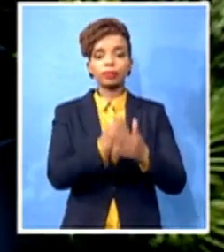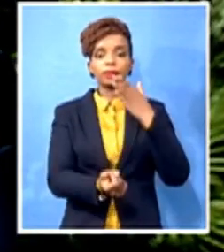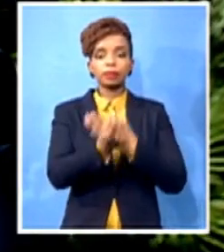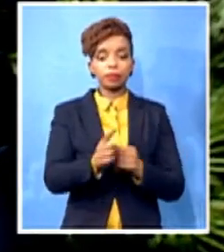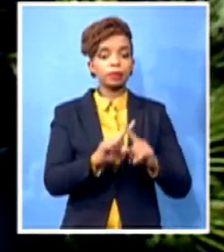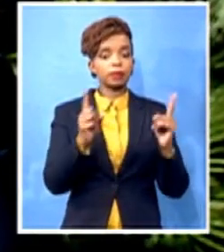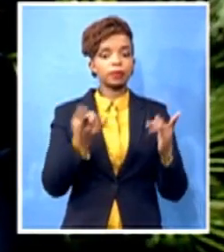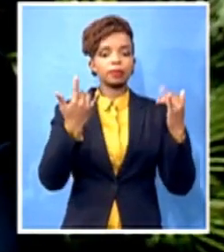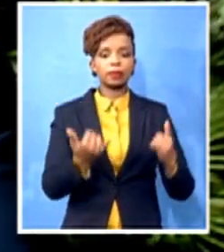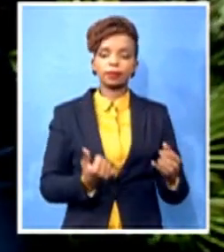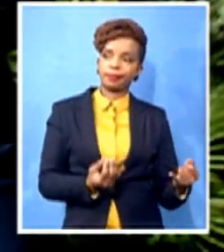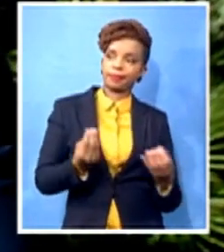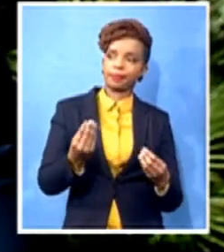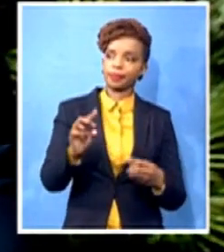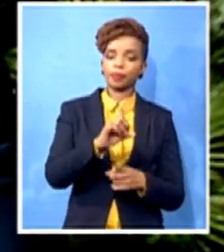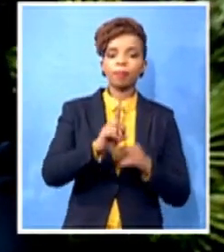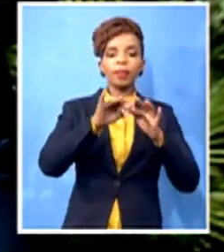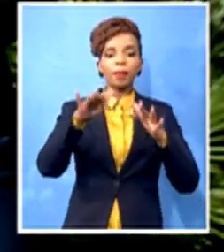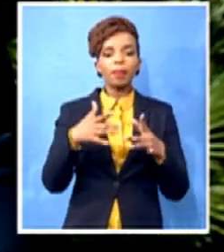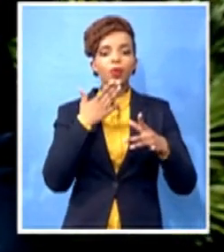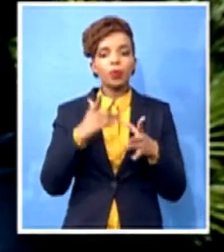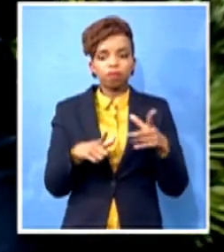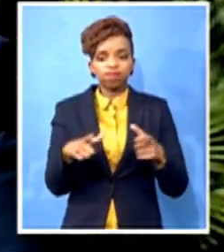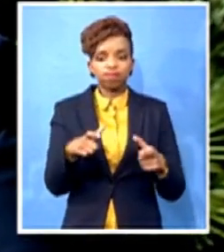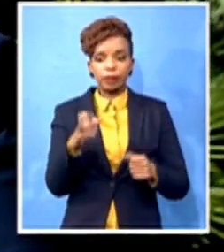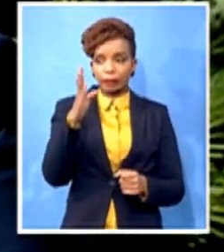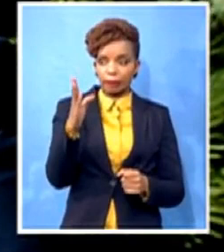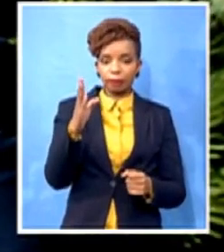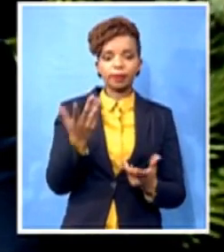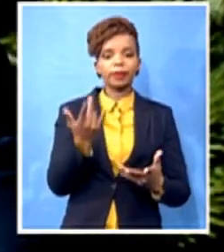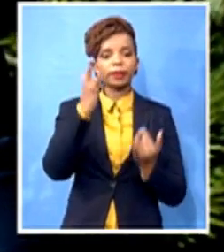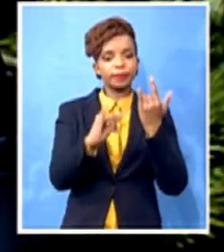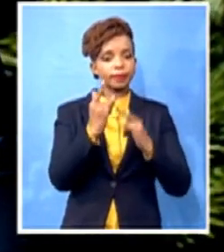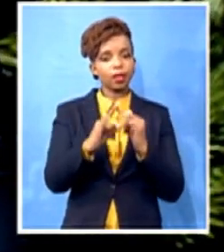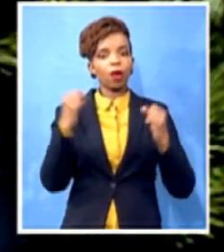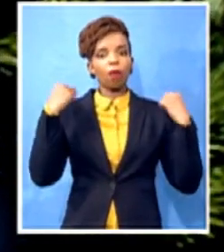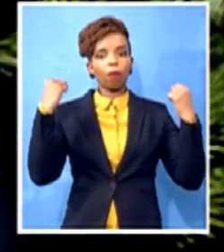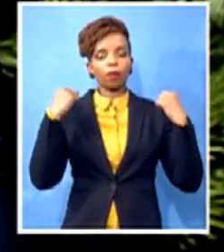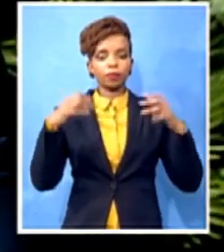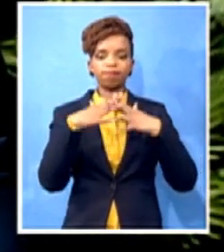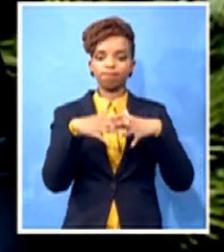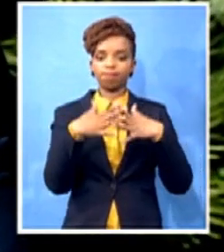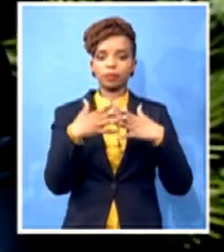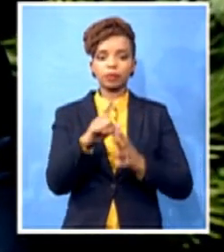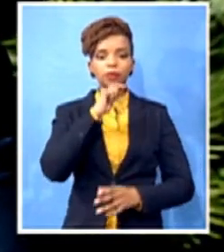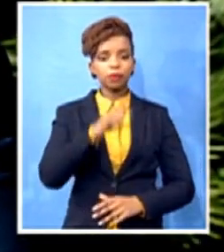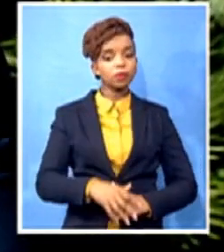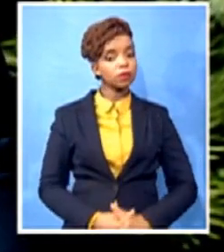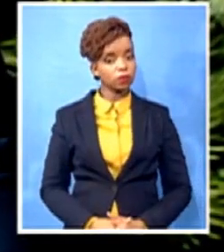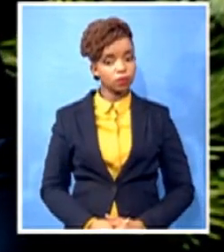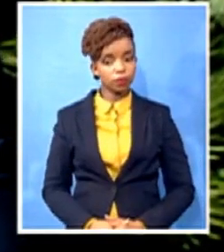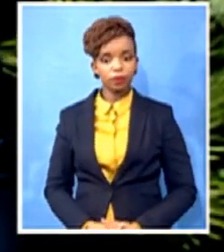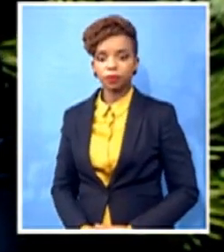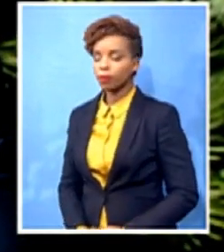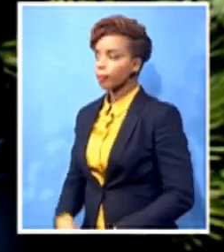is highly leveraged and highly chaotic. You were speaking also that, in your opinion, you feel that the administration must come in and take over, because you're